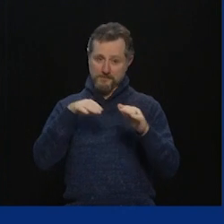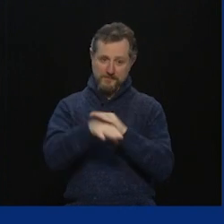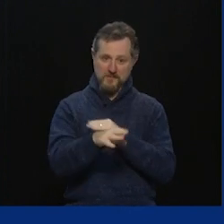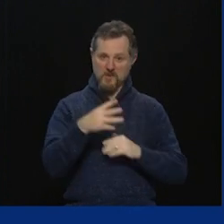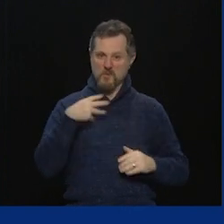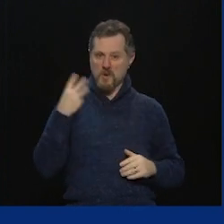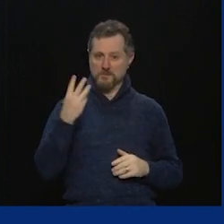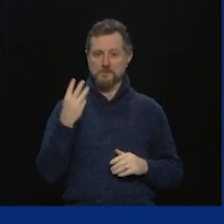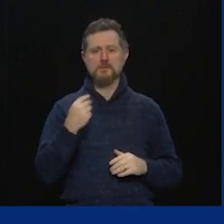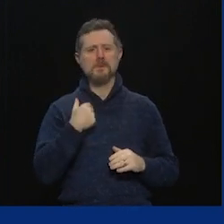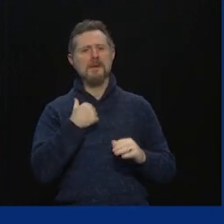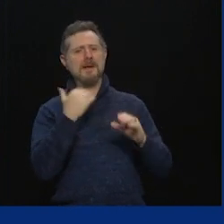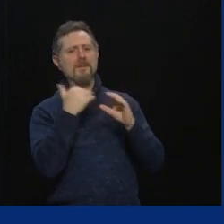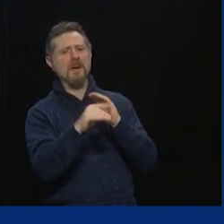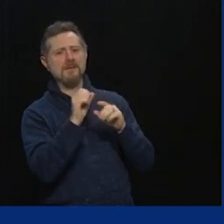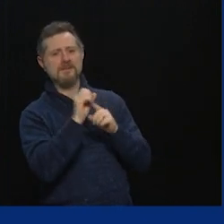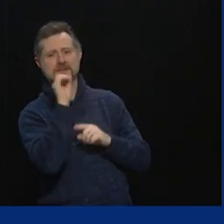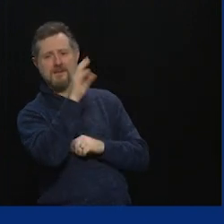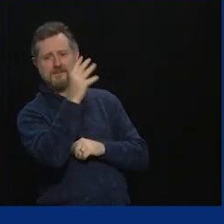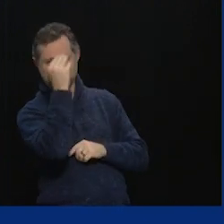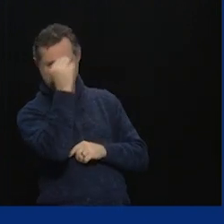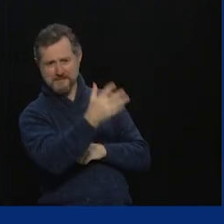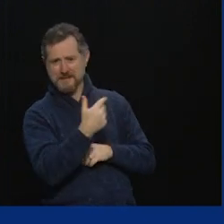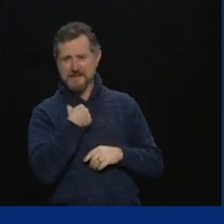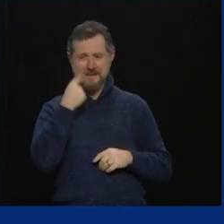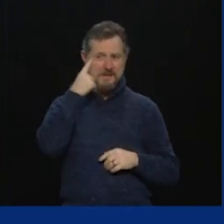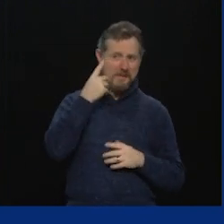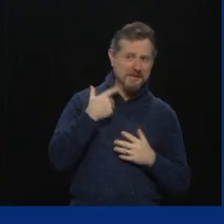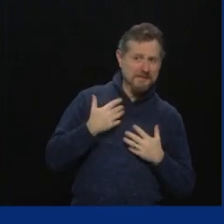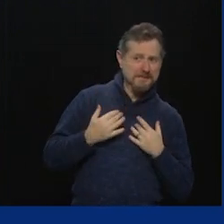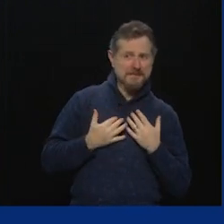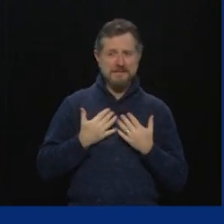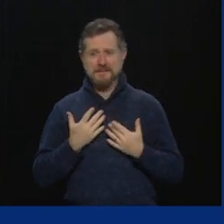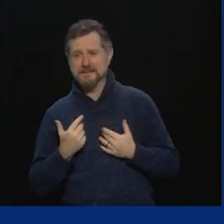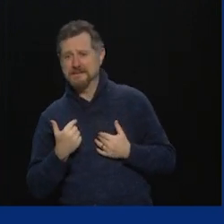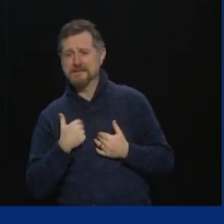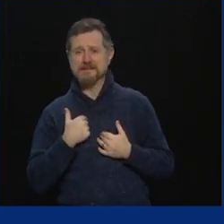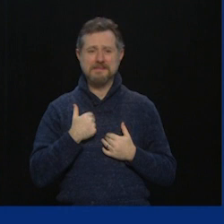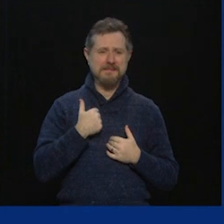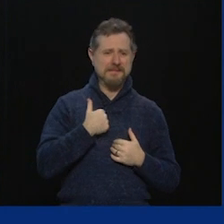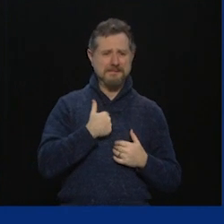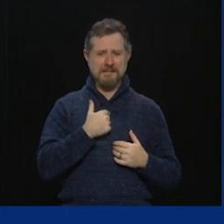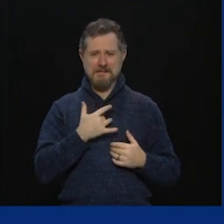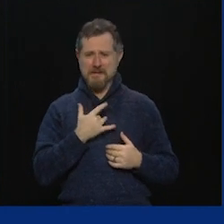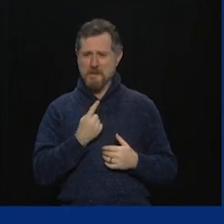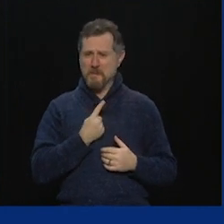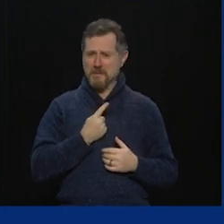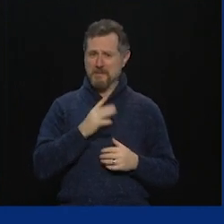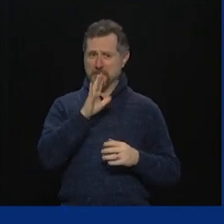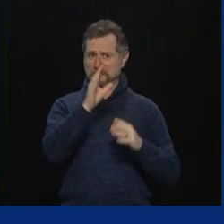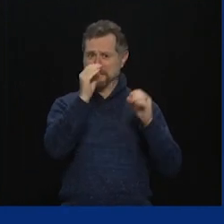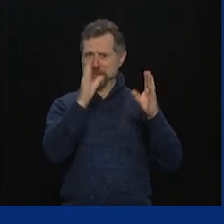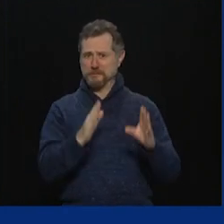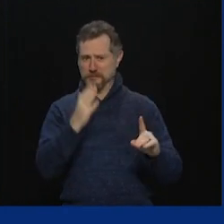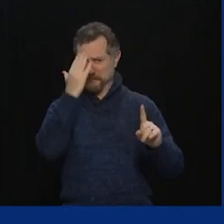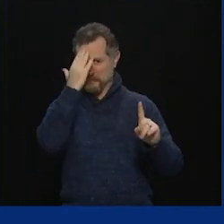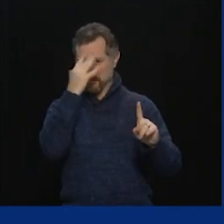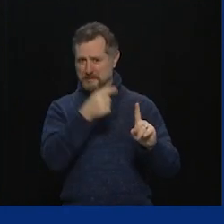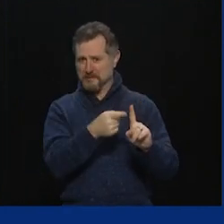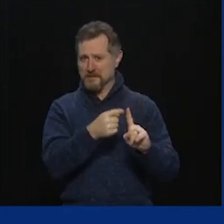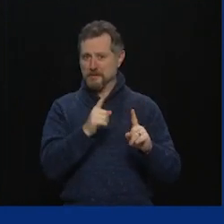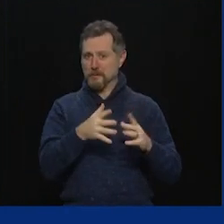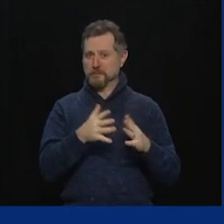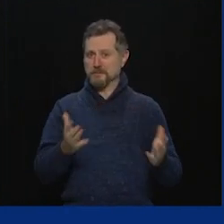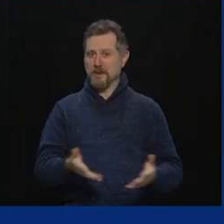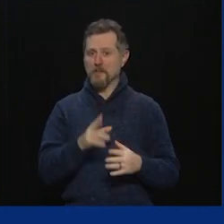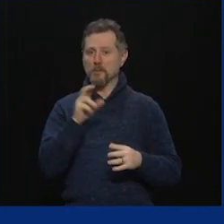just dropped them an email and I was like, I'm Jalil Sadat, I'm one of the students, and right now I'm in the States and I have nothing with